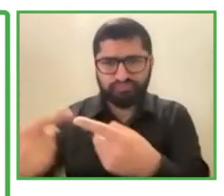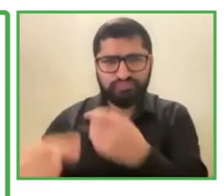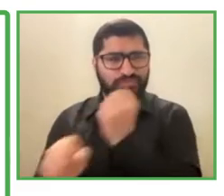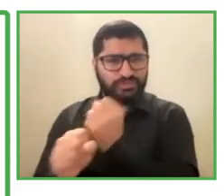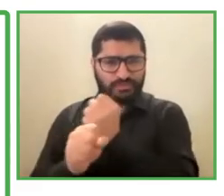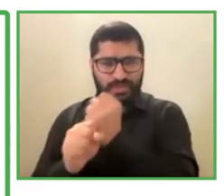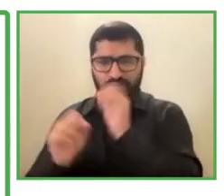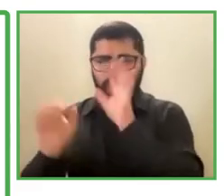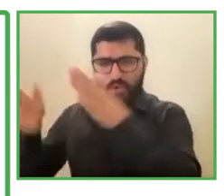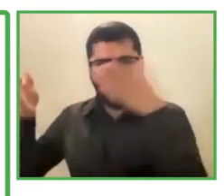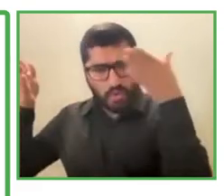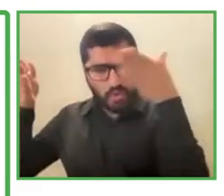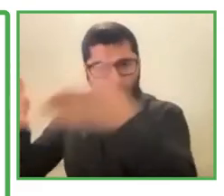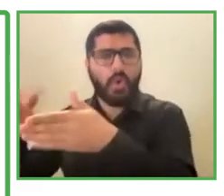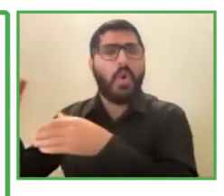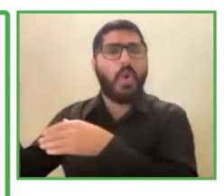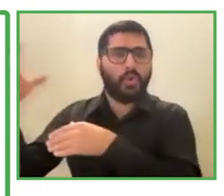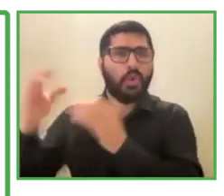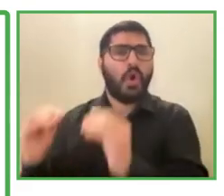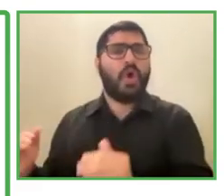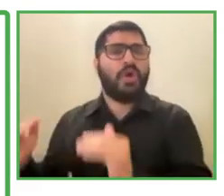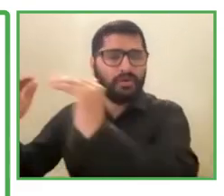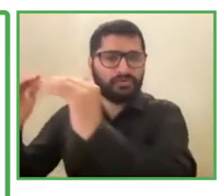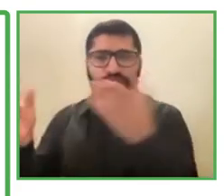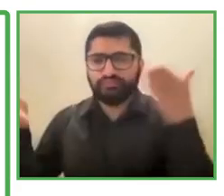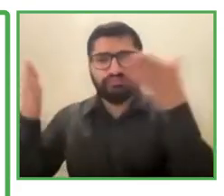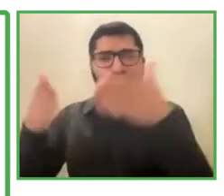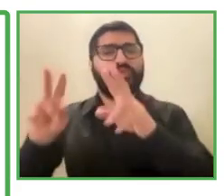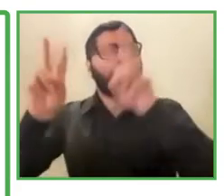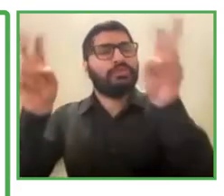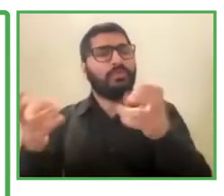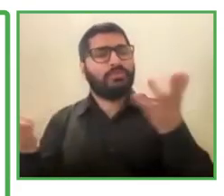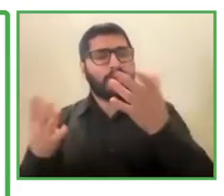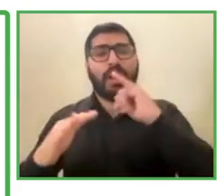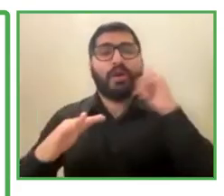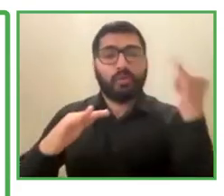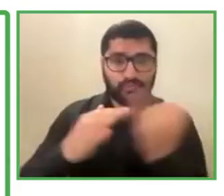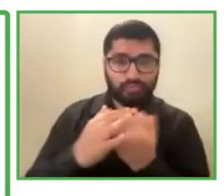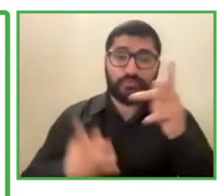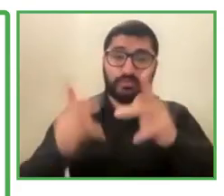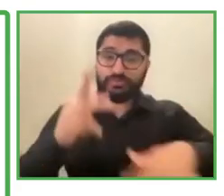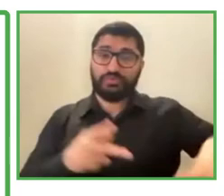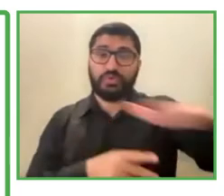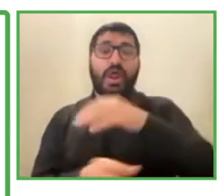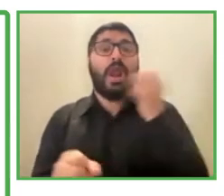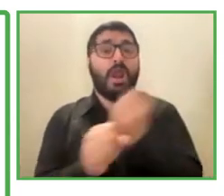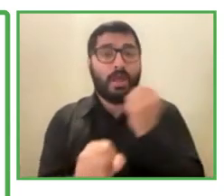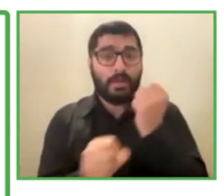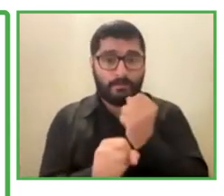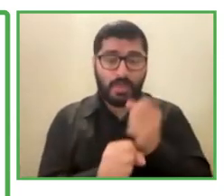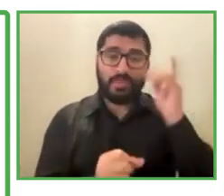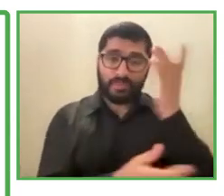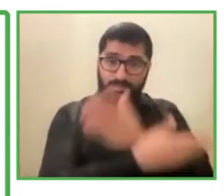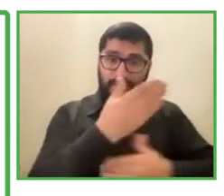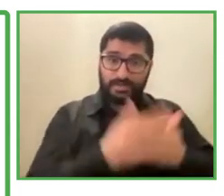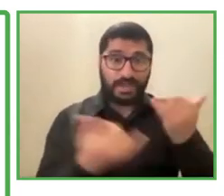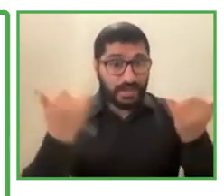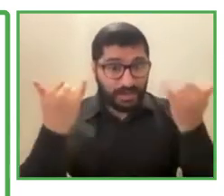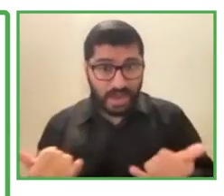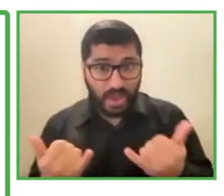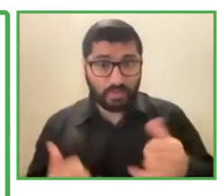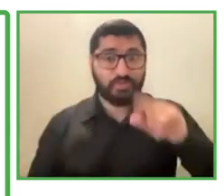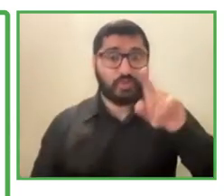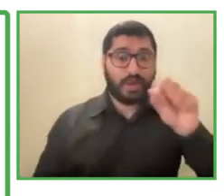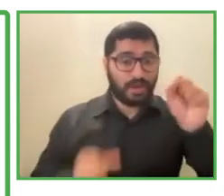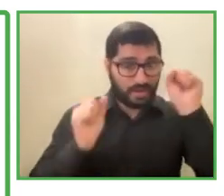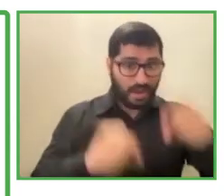adequating technology for the labor inclusion of people with visual disabilities. Now, Julian will tell us about the